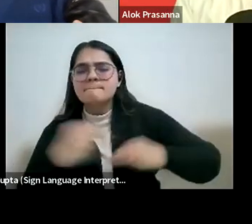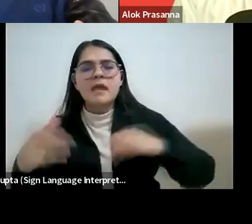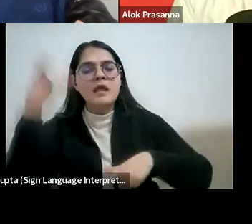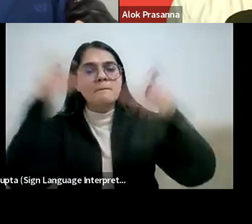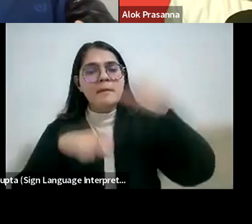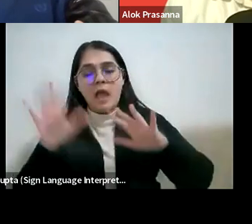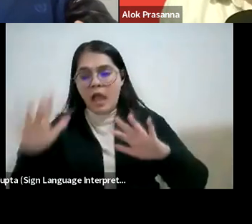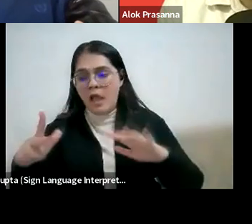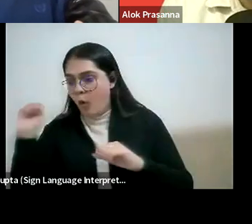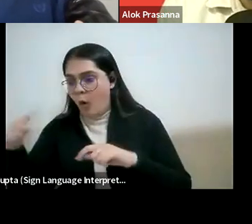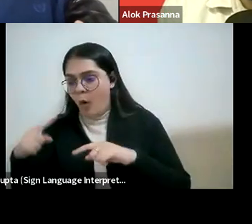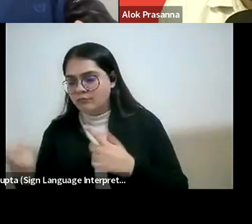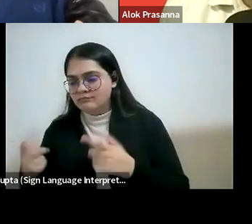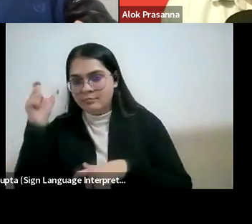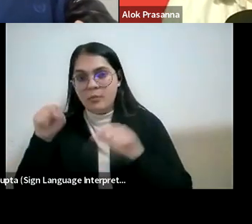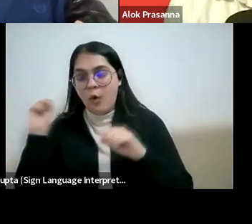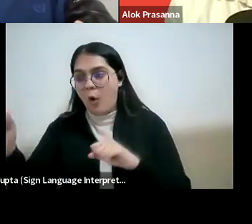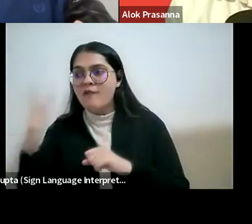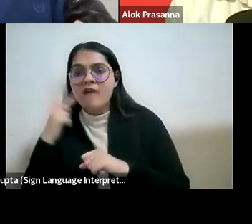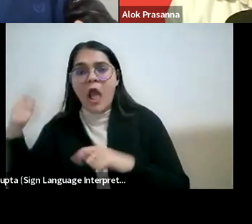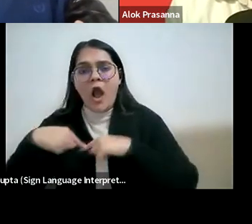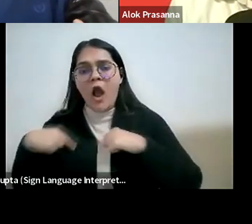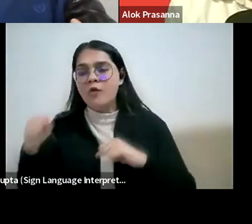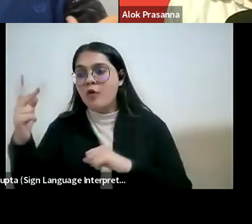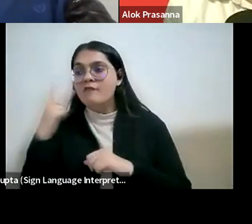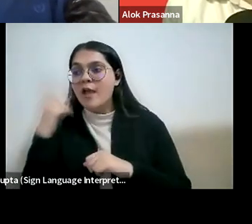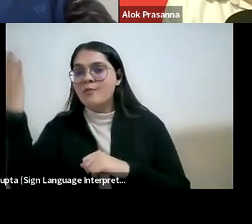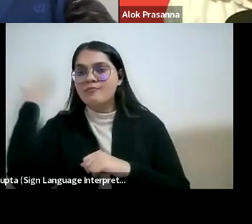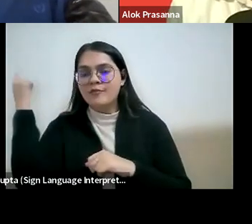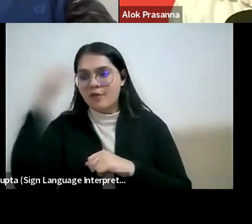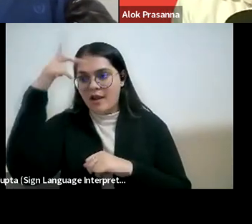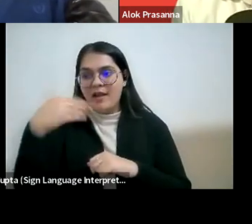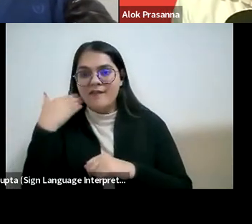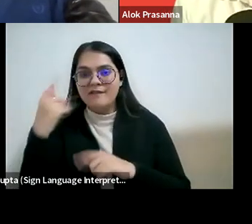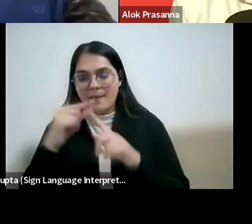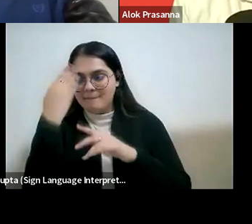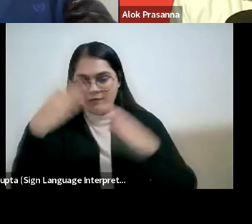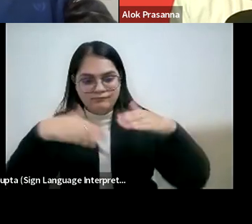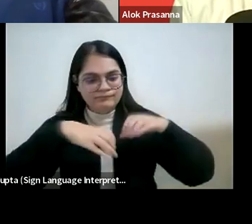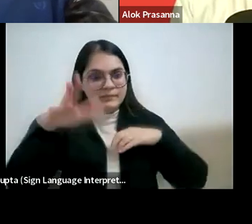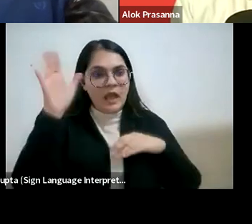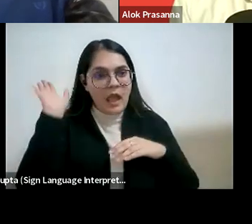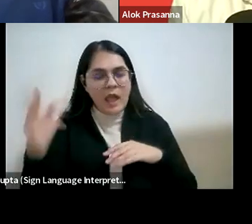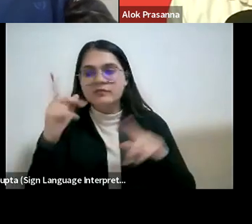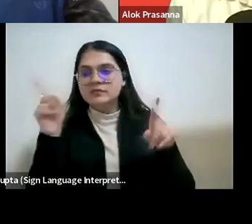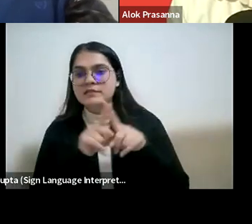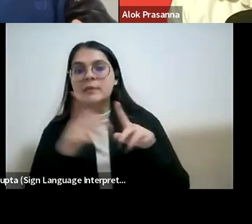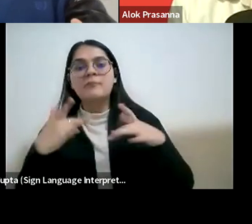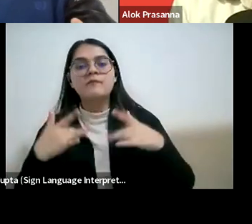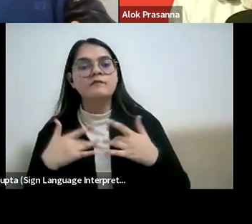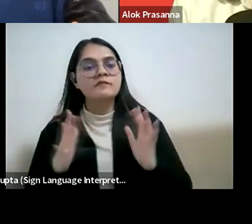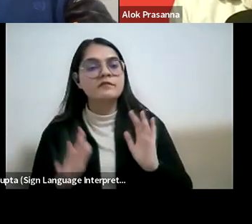core values of the freedom struggle itself, which Dr. Meira Kumar spoke about. And I think